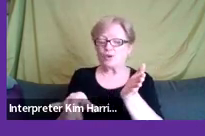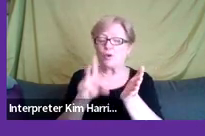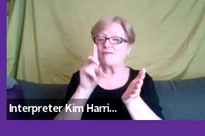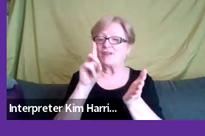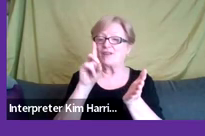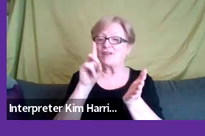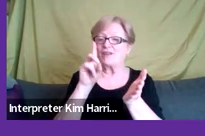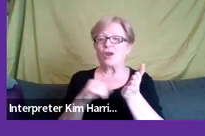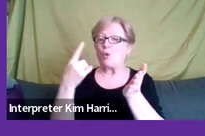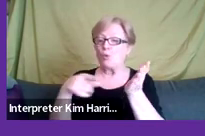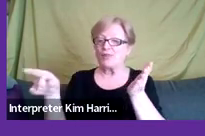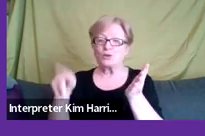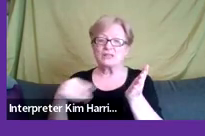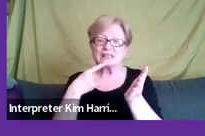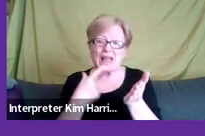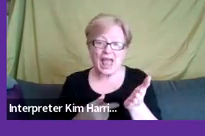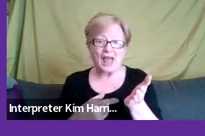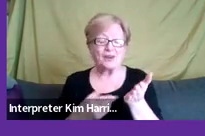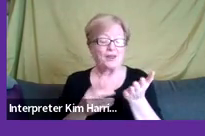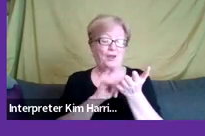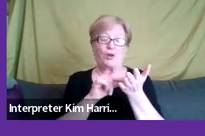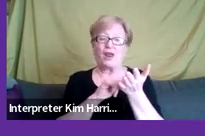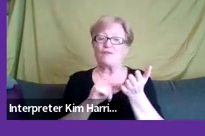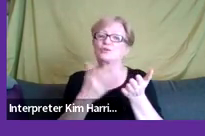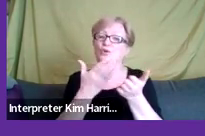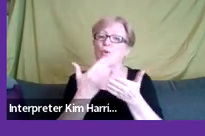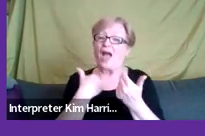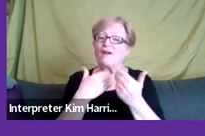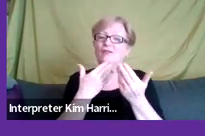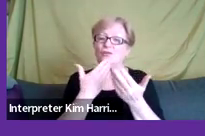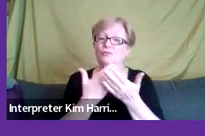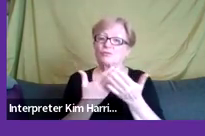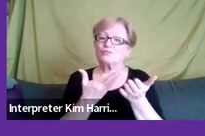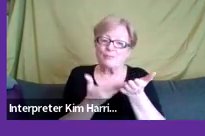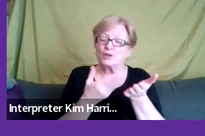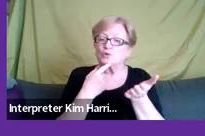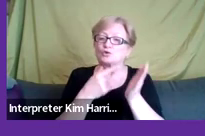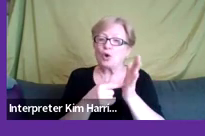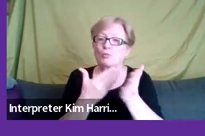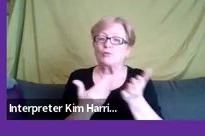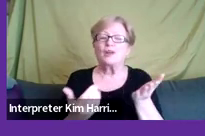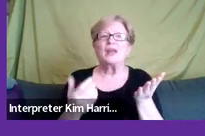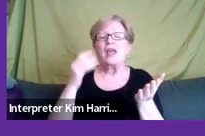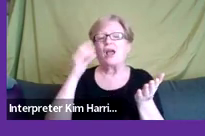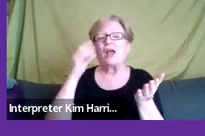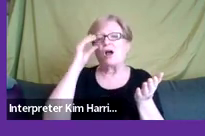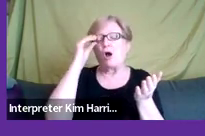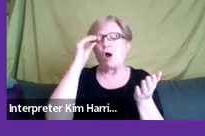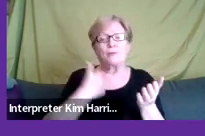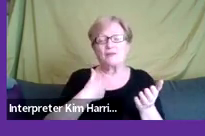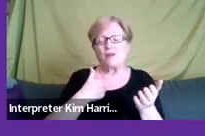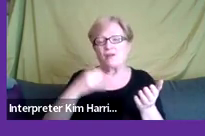the like actual examples. Another thing is whenever I've had issues